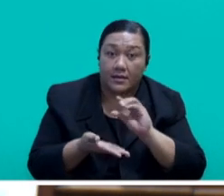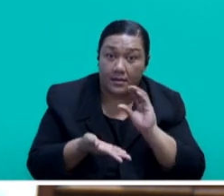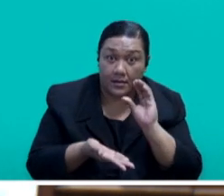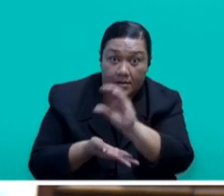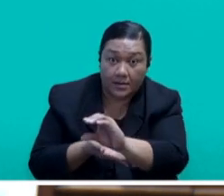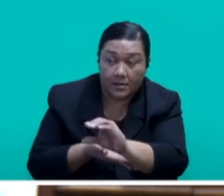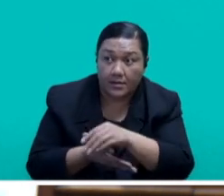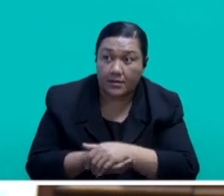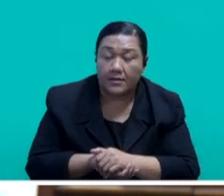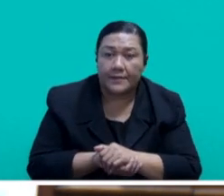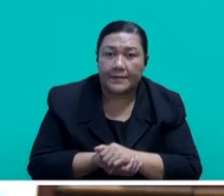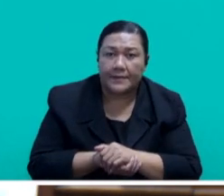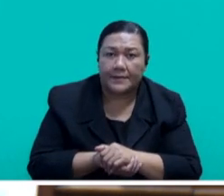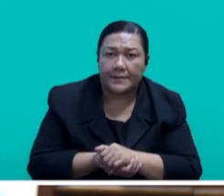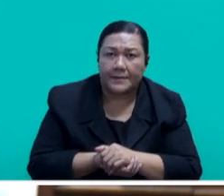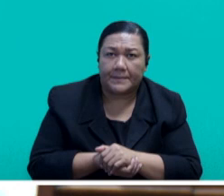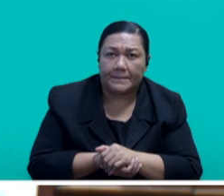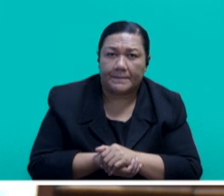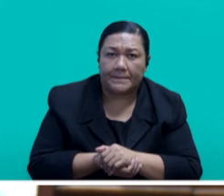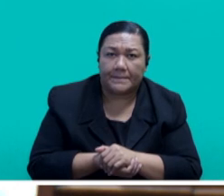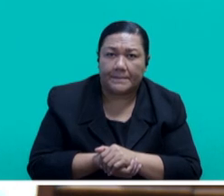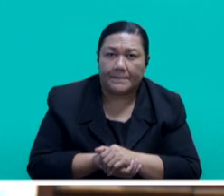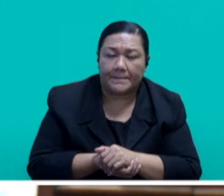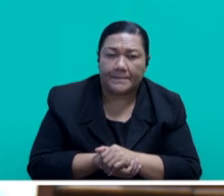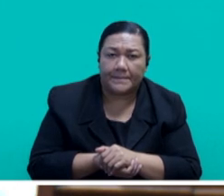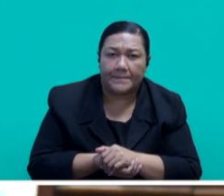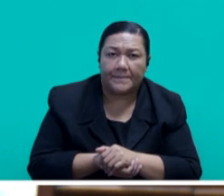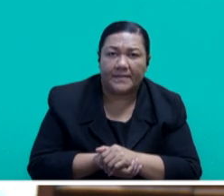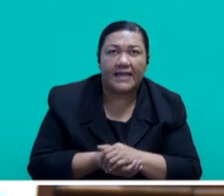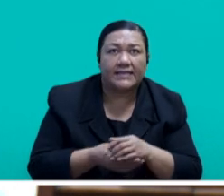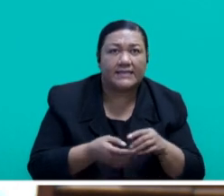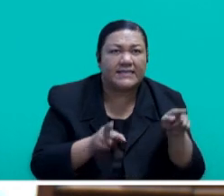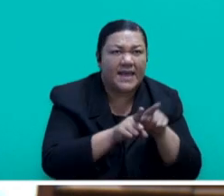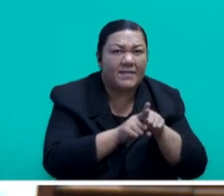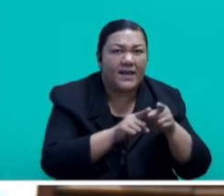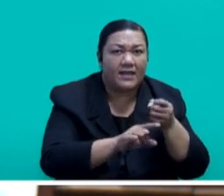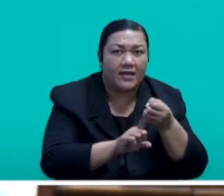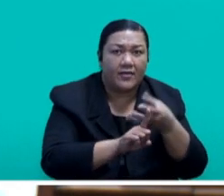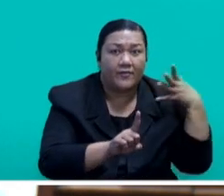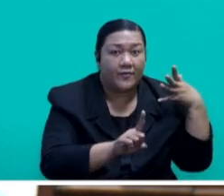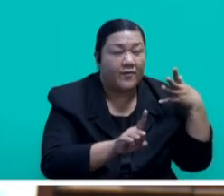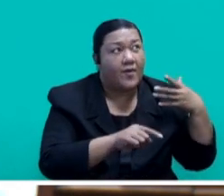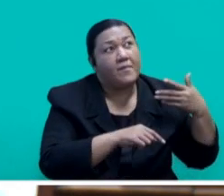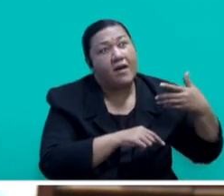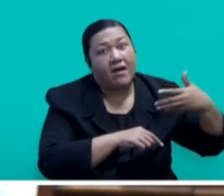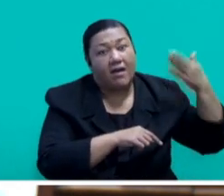CORBIS, which was employed by the previous government, has now been terminated.